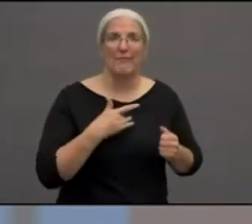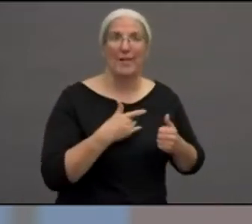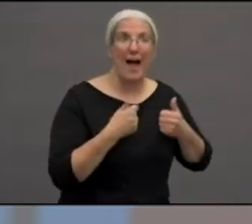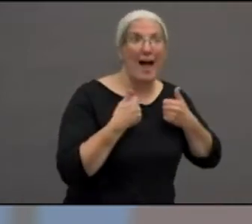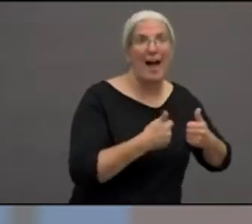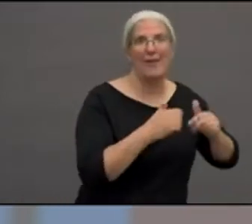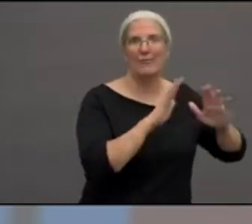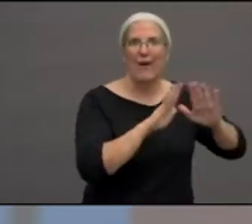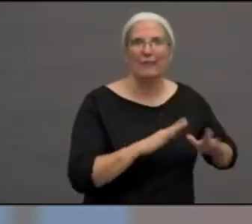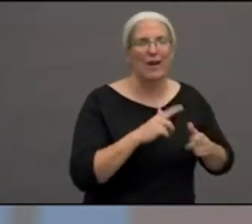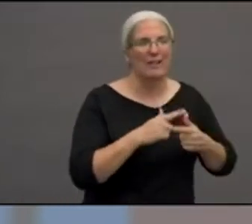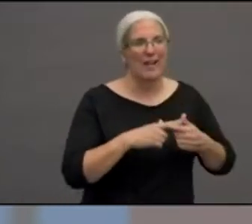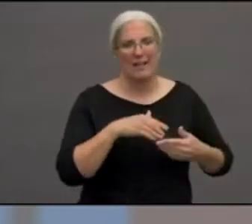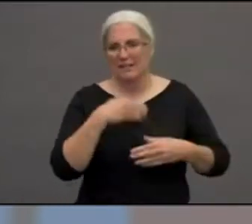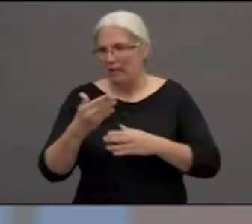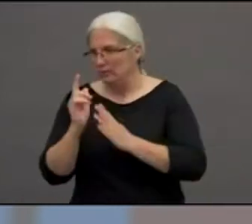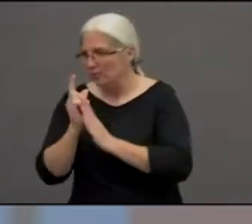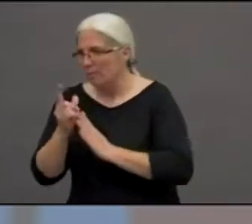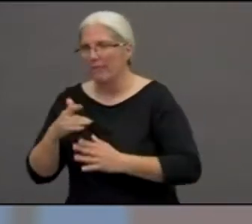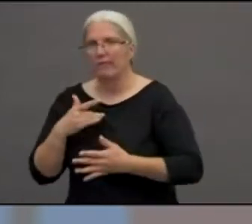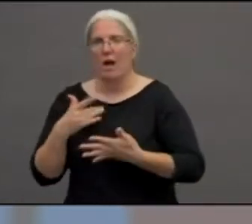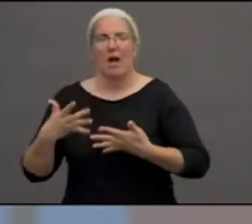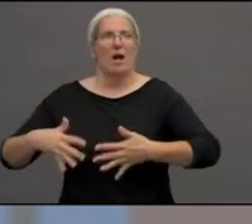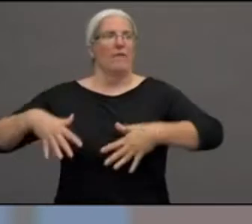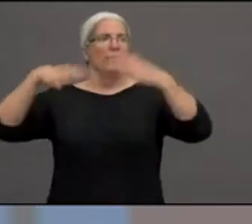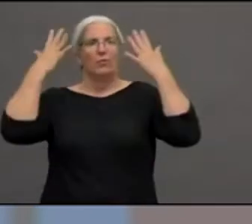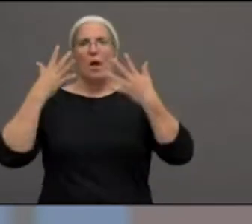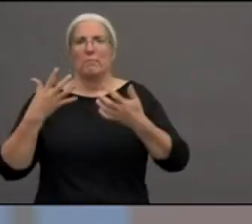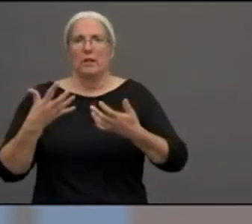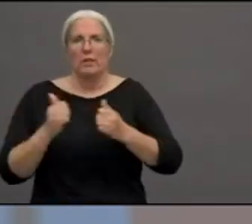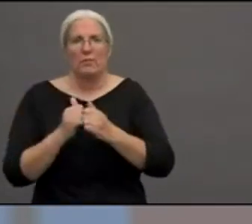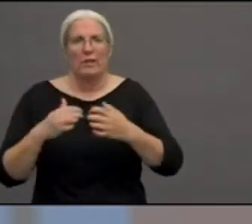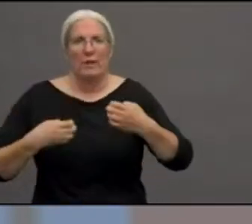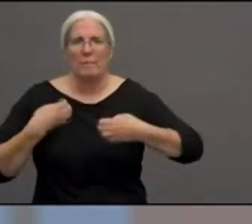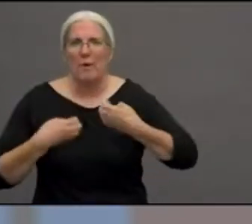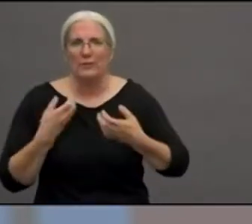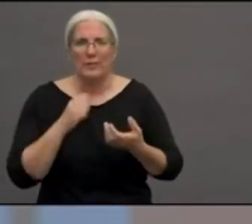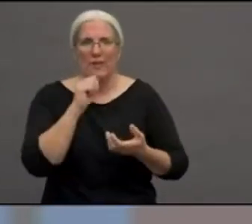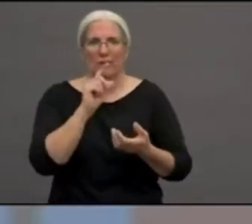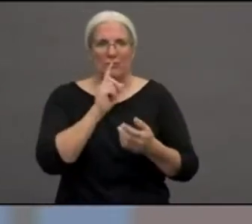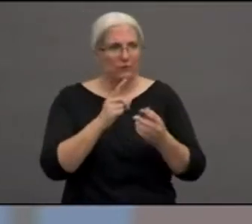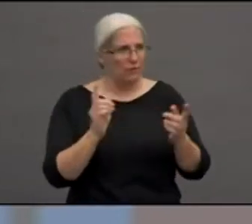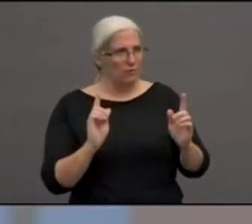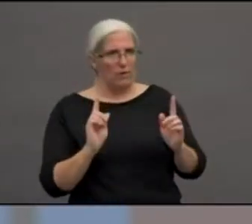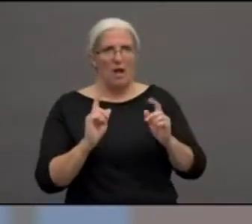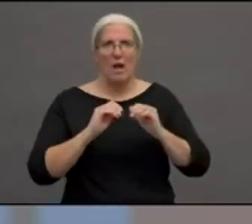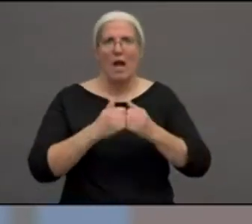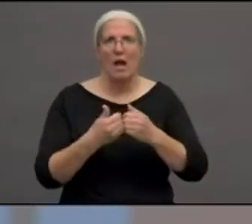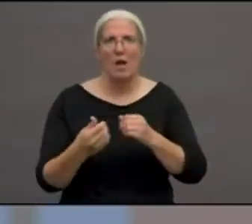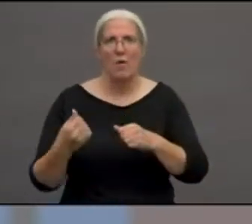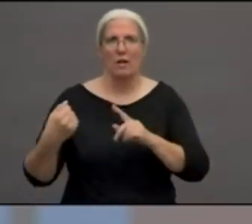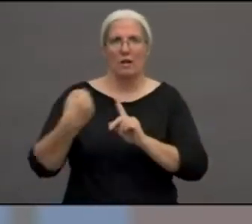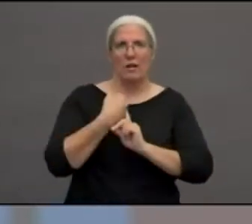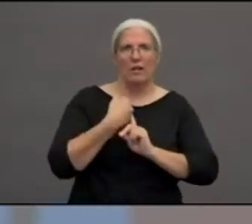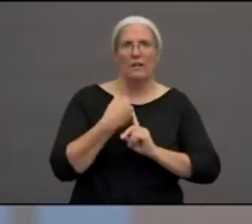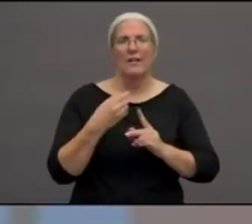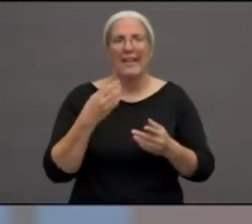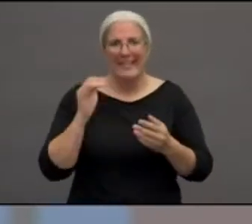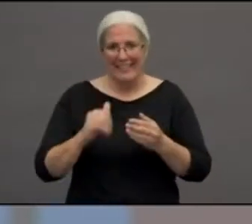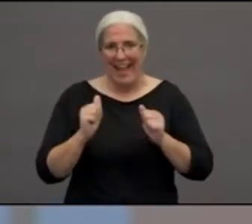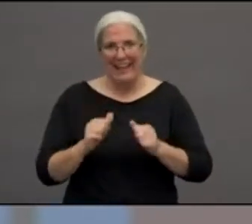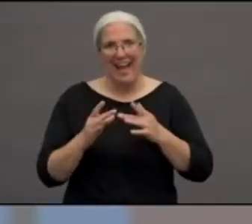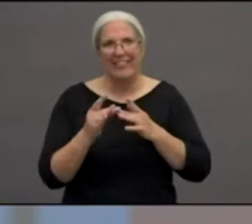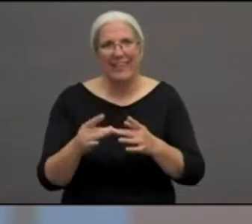feel overwhelmed with emotions, not even sure of where they're coming from, and it can lead you to sometimes feeling a little bit out of